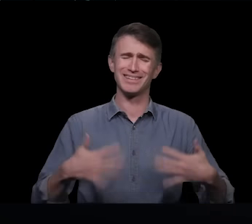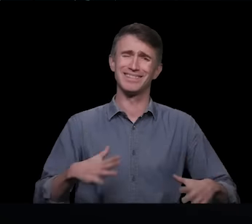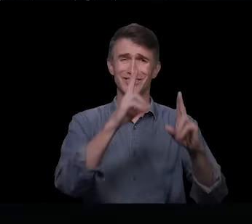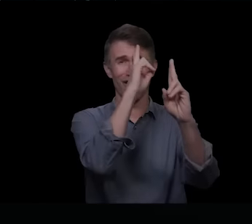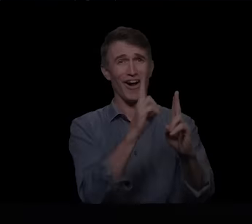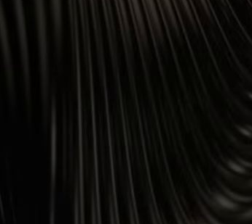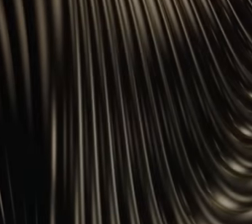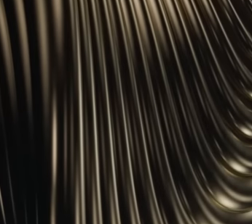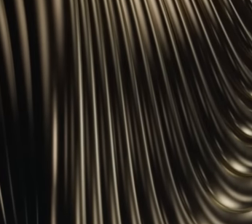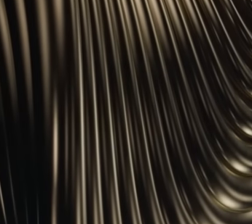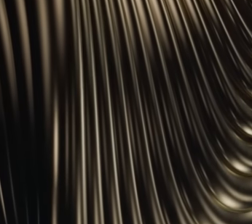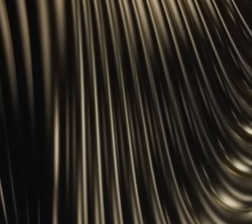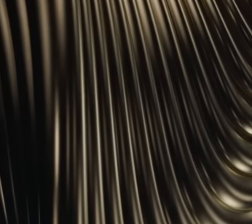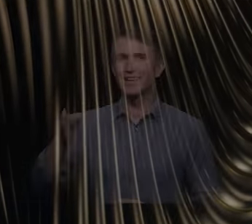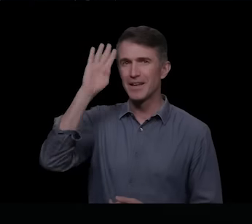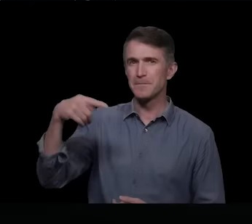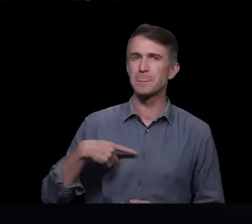incredible honor.